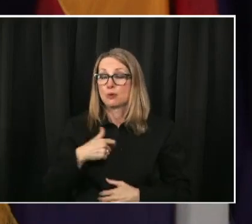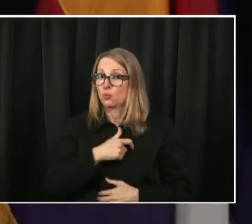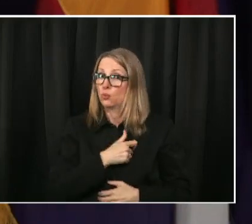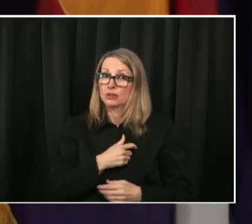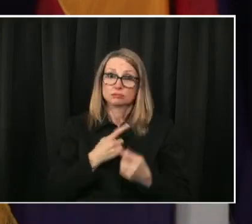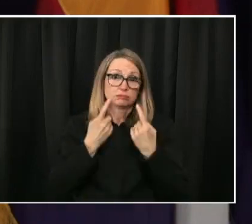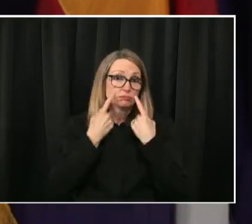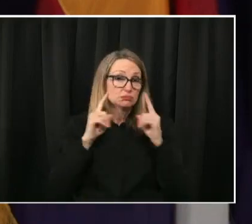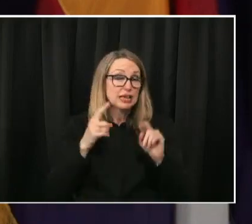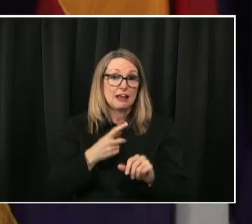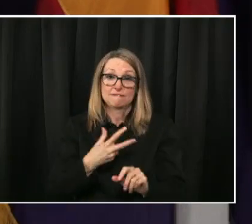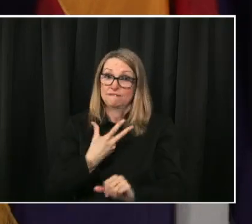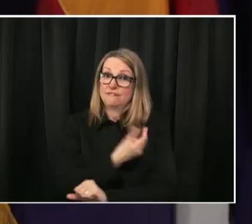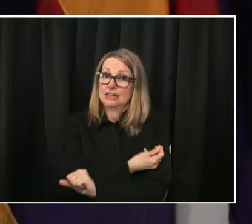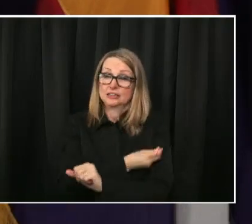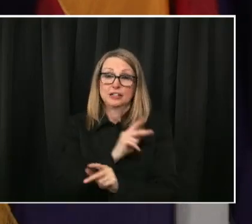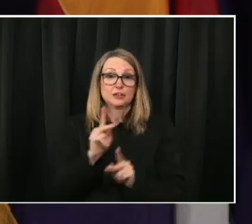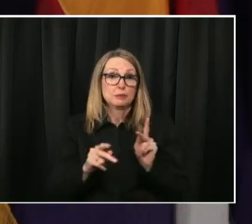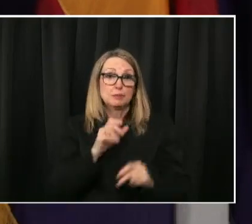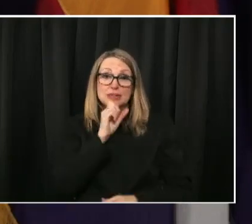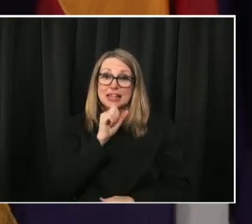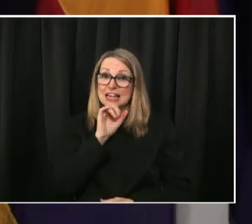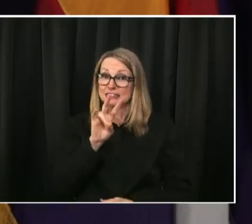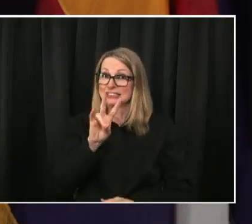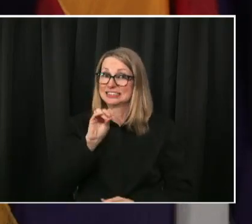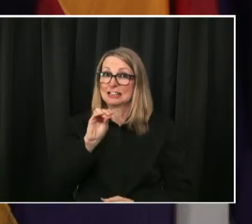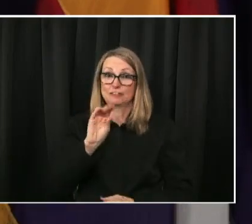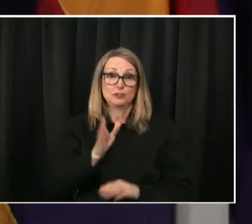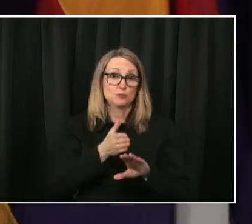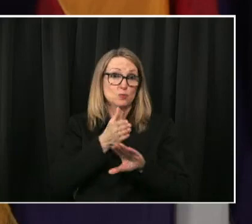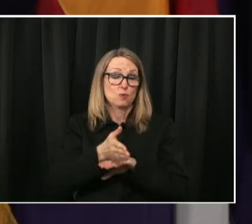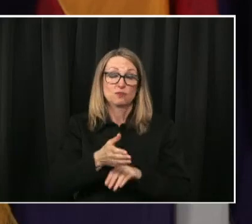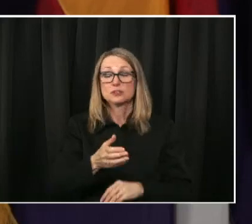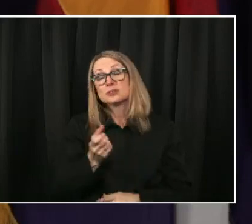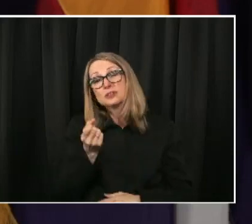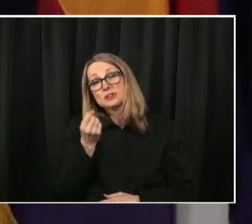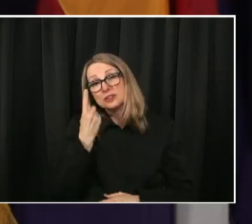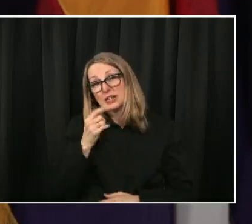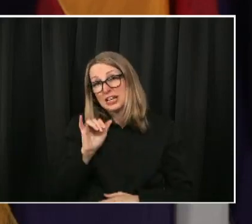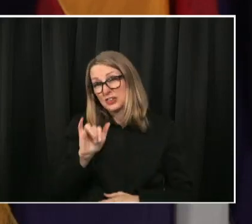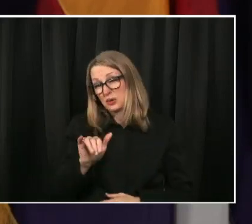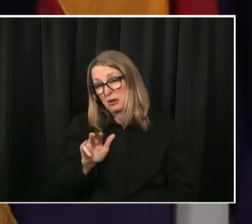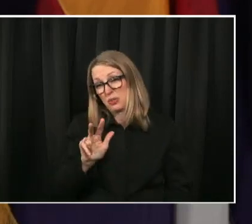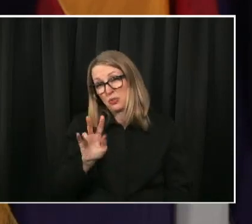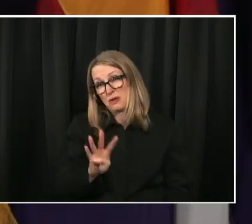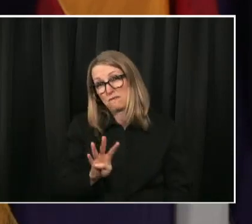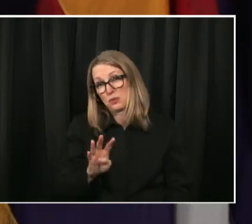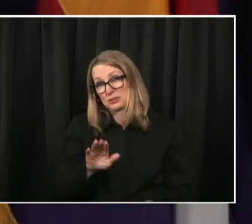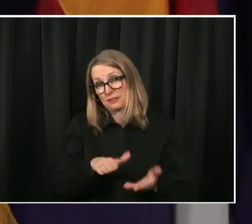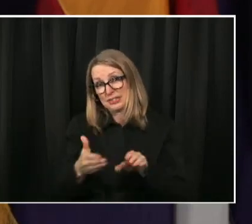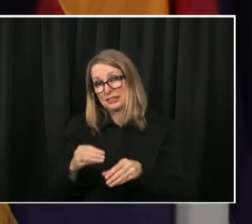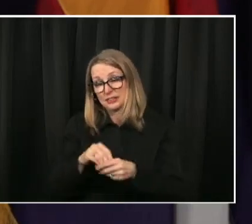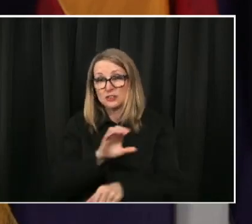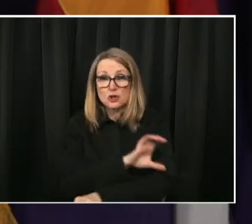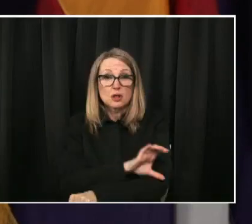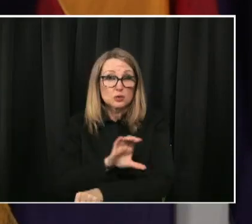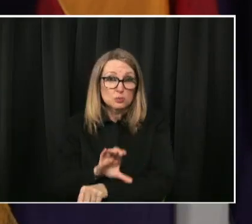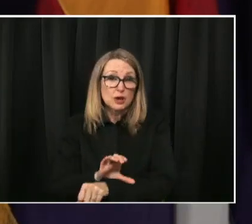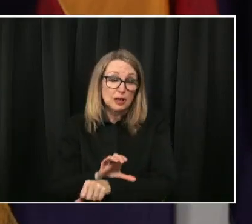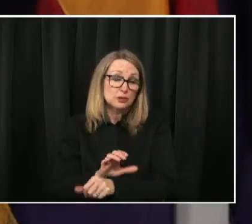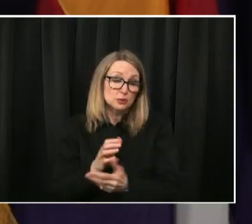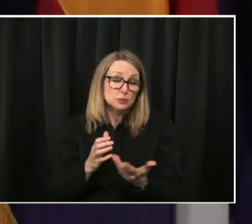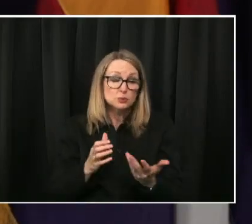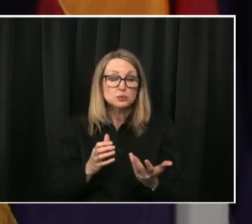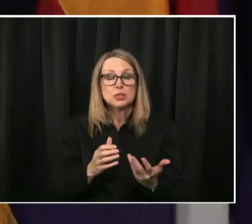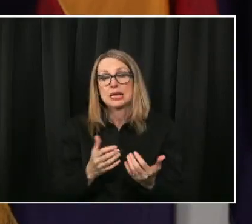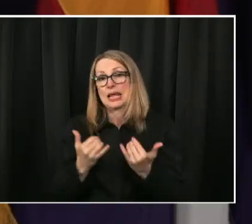up, that represent more than 3/4 of our deaths, just under half of our hospitalizations. Currently, everybody 60